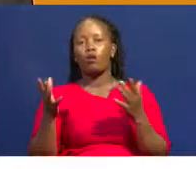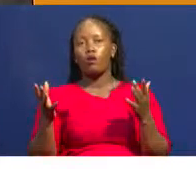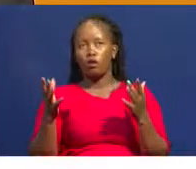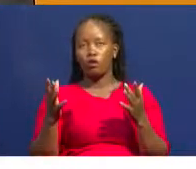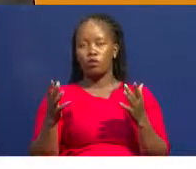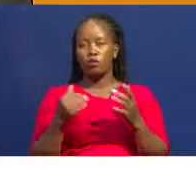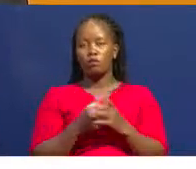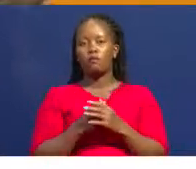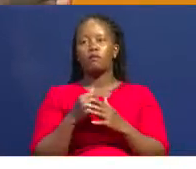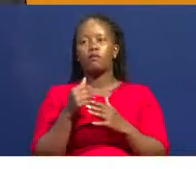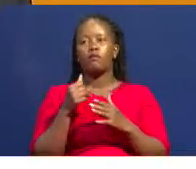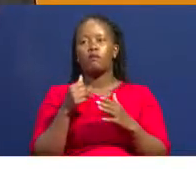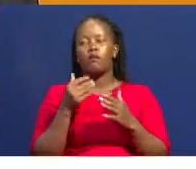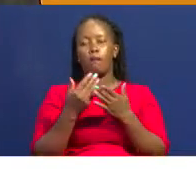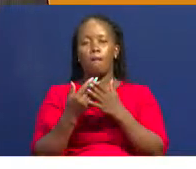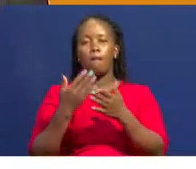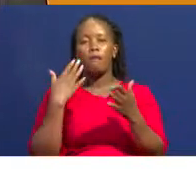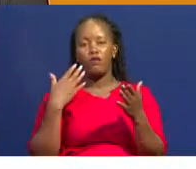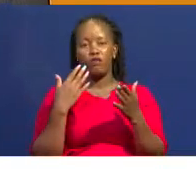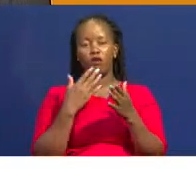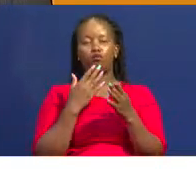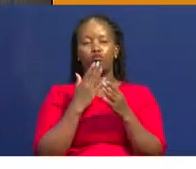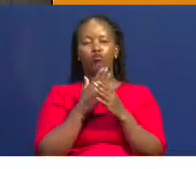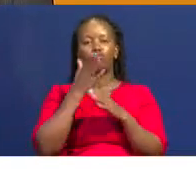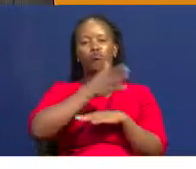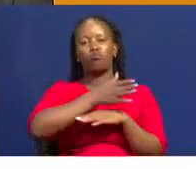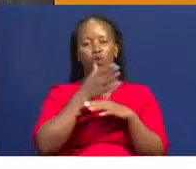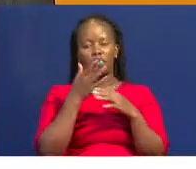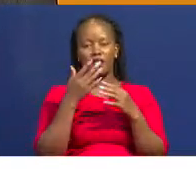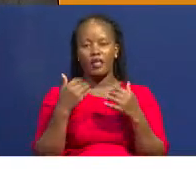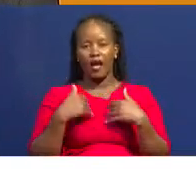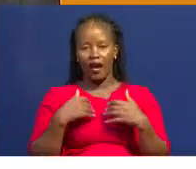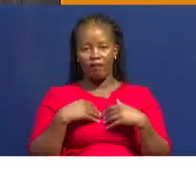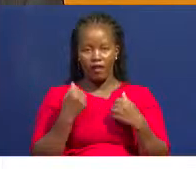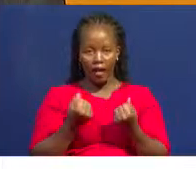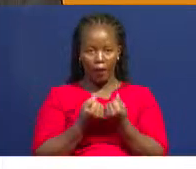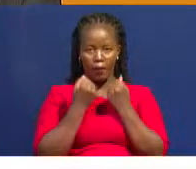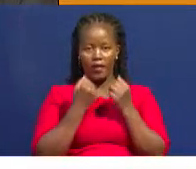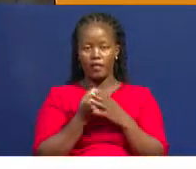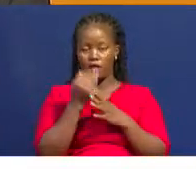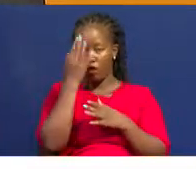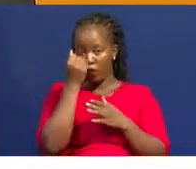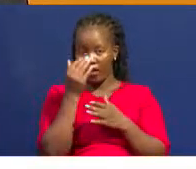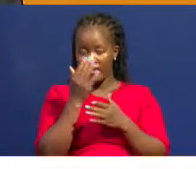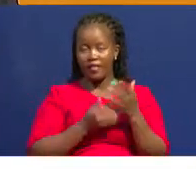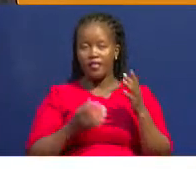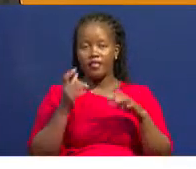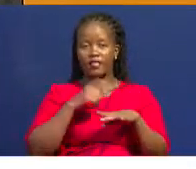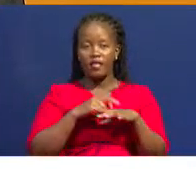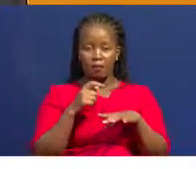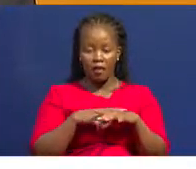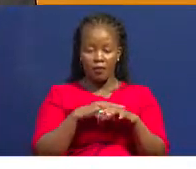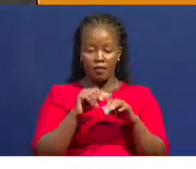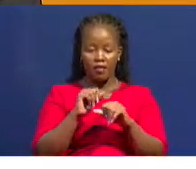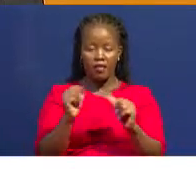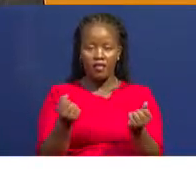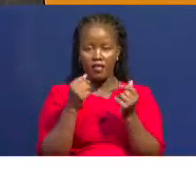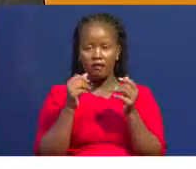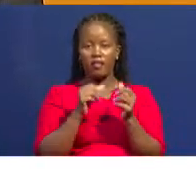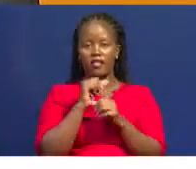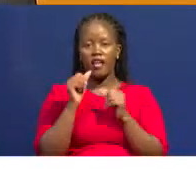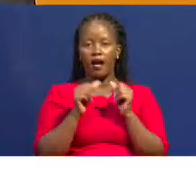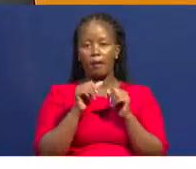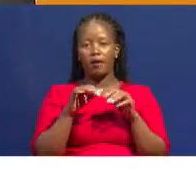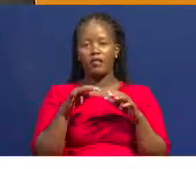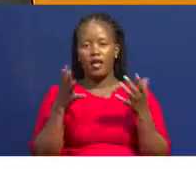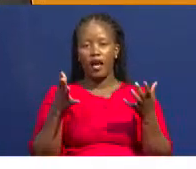the post-crash, like he was saying, post-crash, because sometimes safety is on how people are handled after the accident. We are